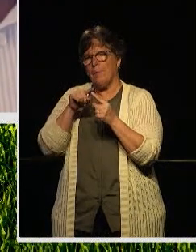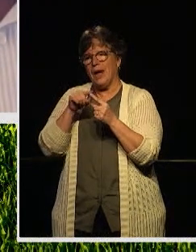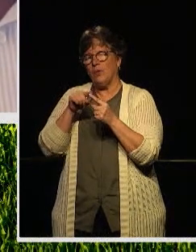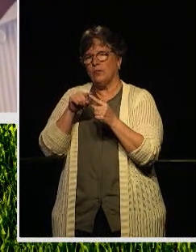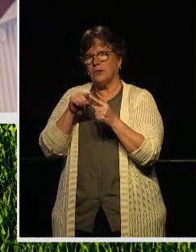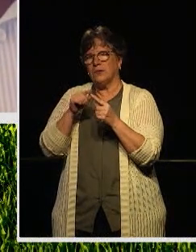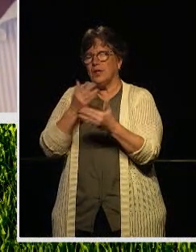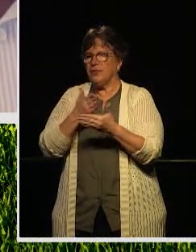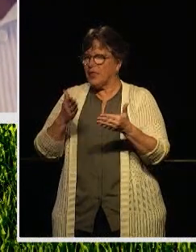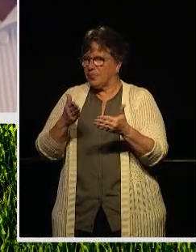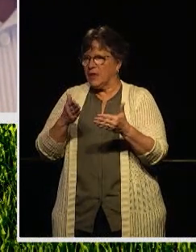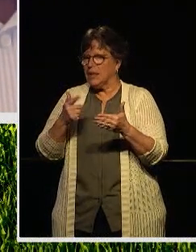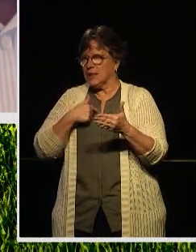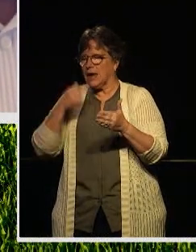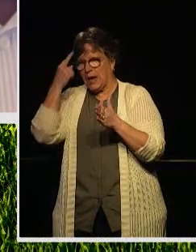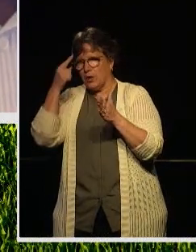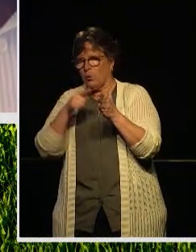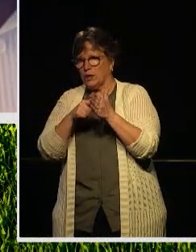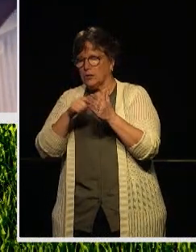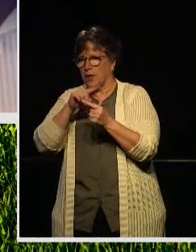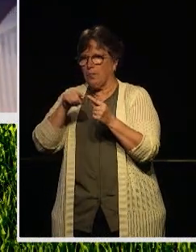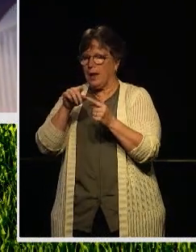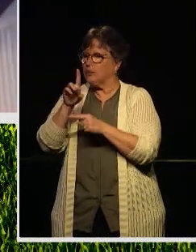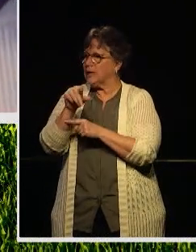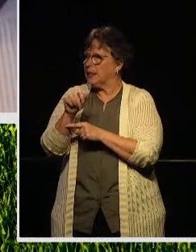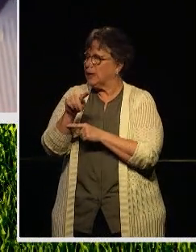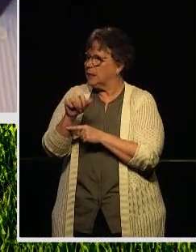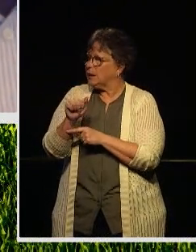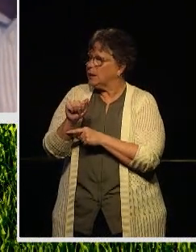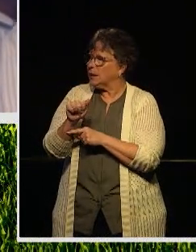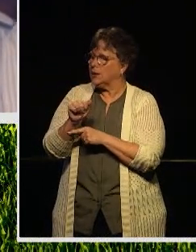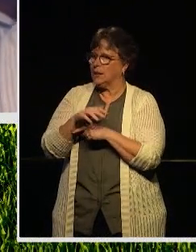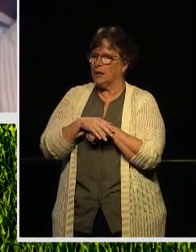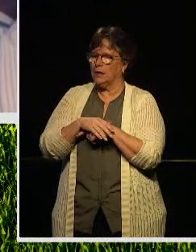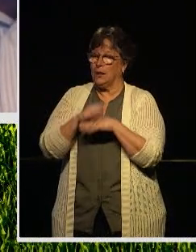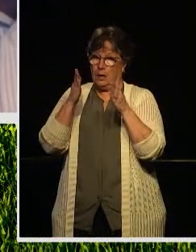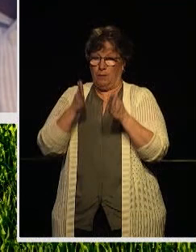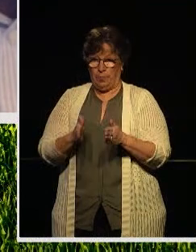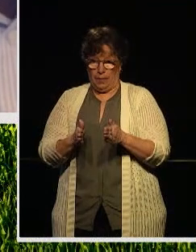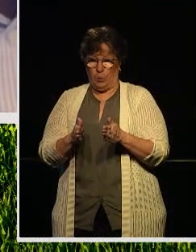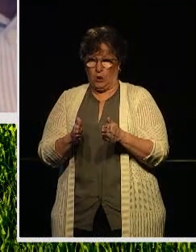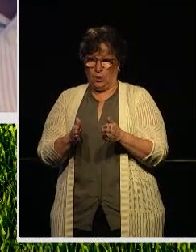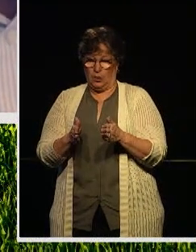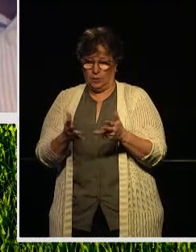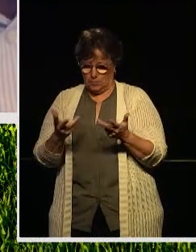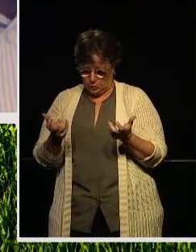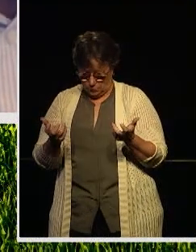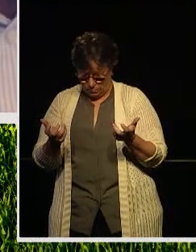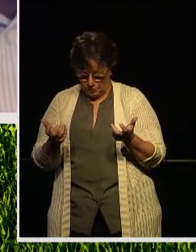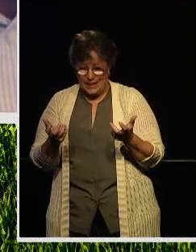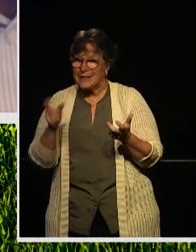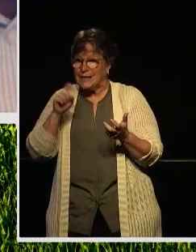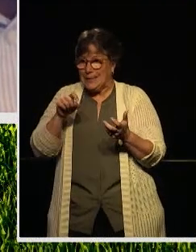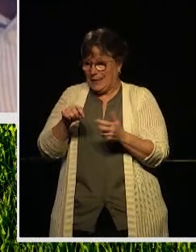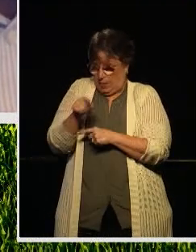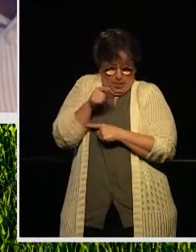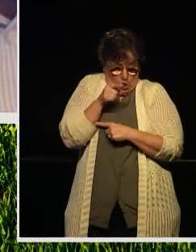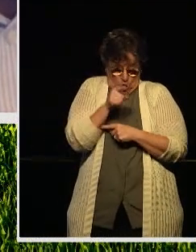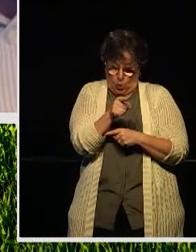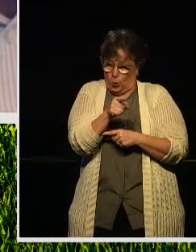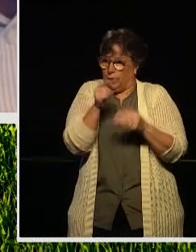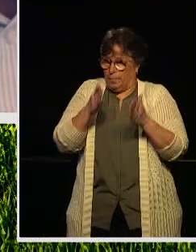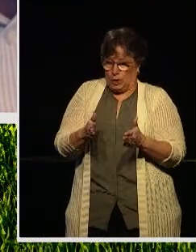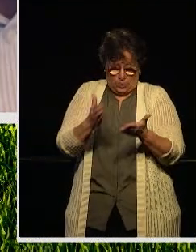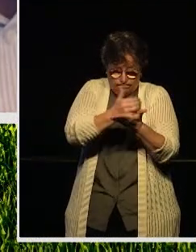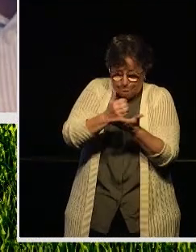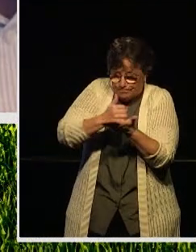me in what you're describing about data is that people go around. It doesn't need to be you, the person who goes and collects